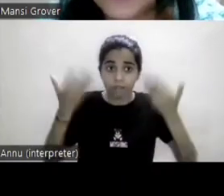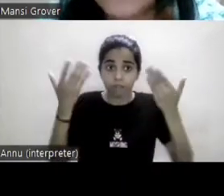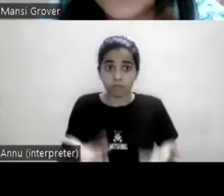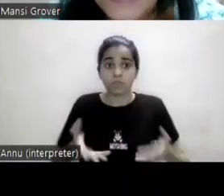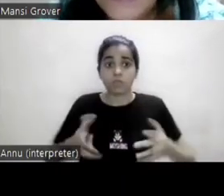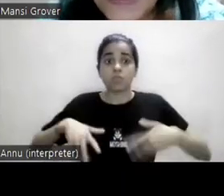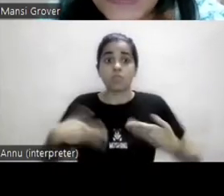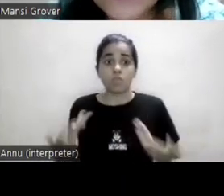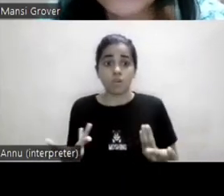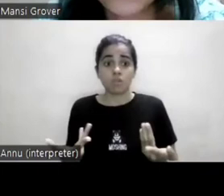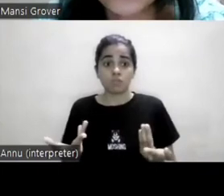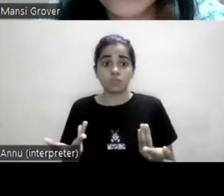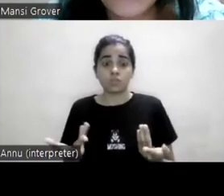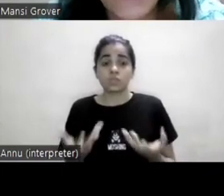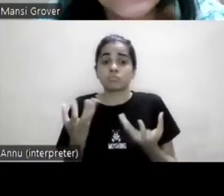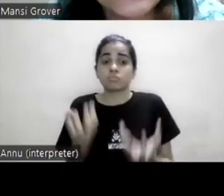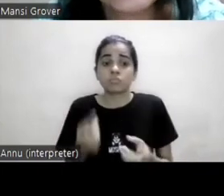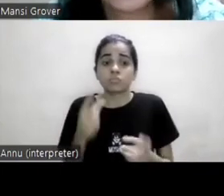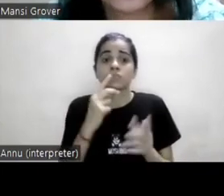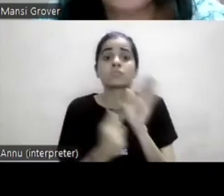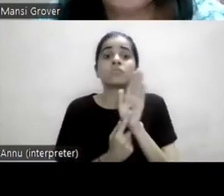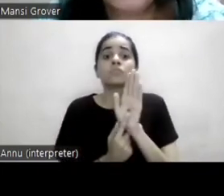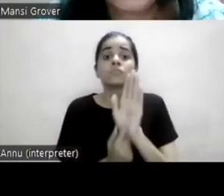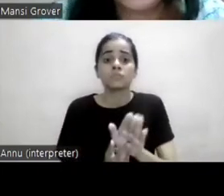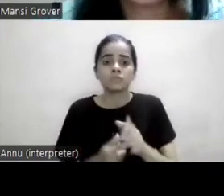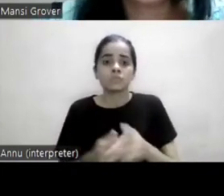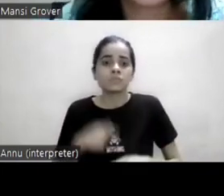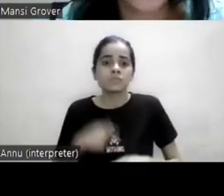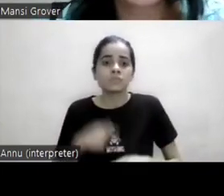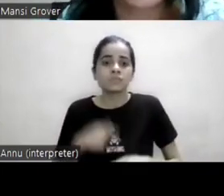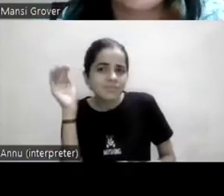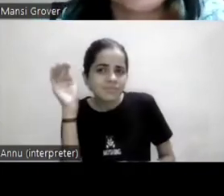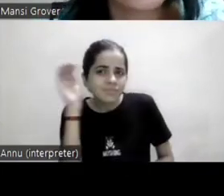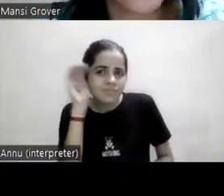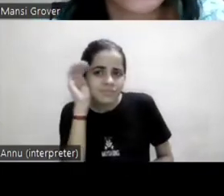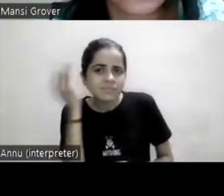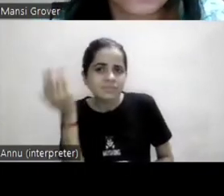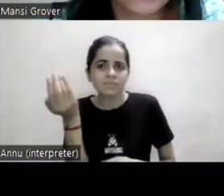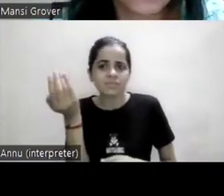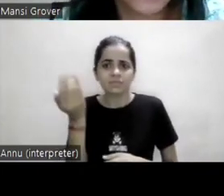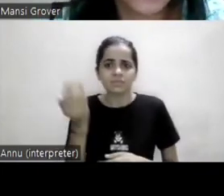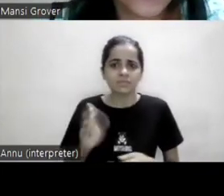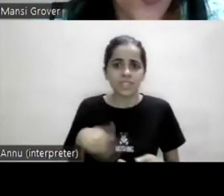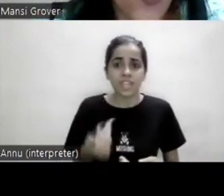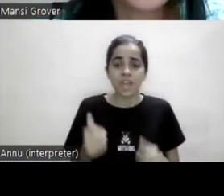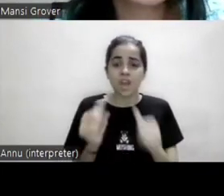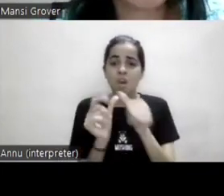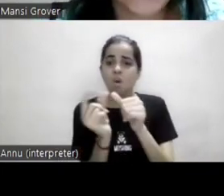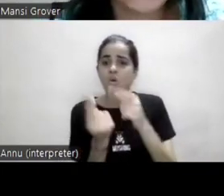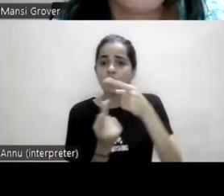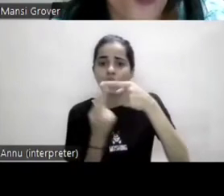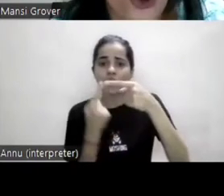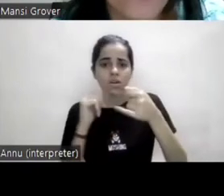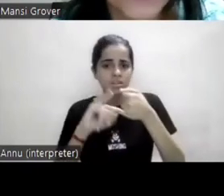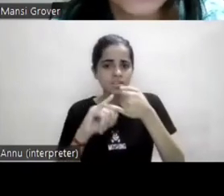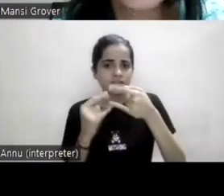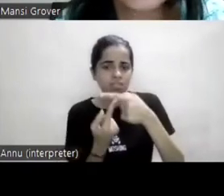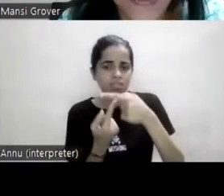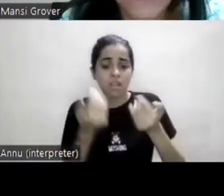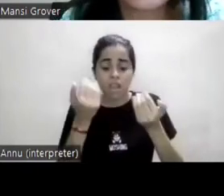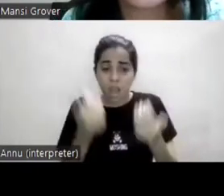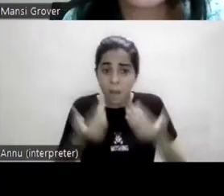reckoned with, understood, and listened to. It is the autistic presence in all its many